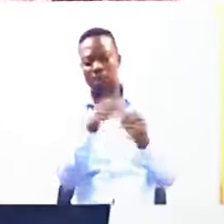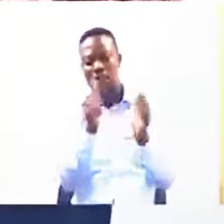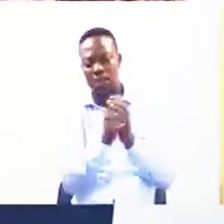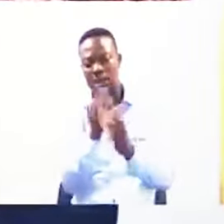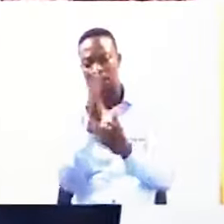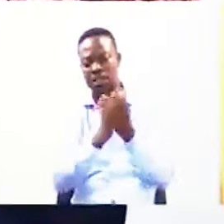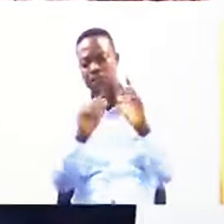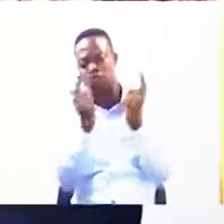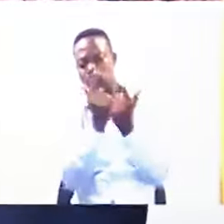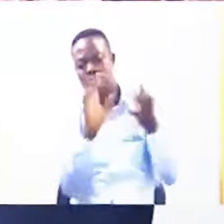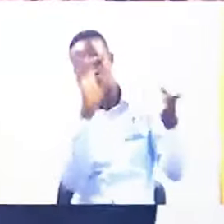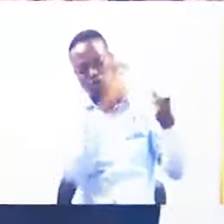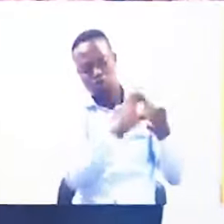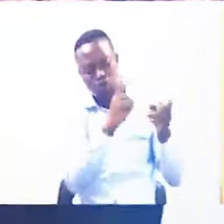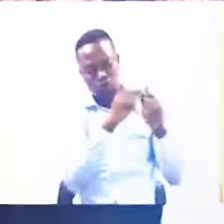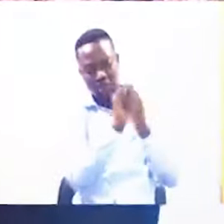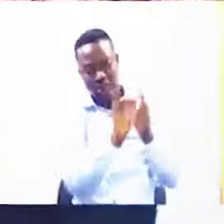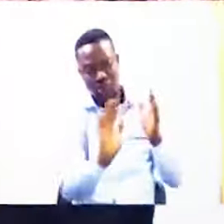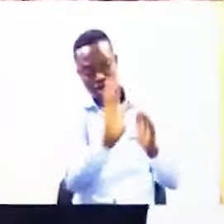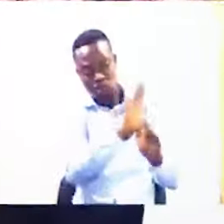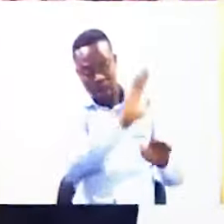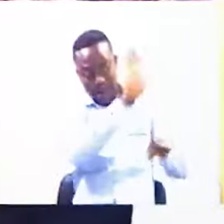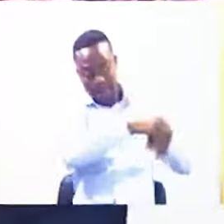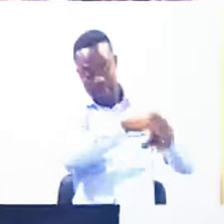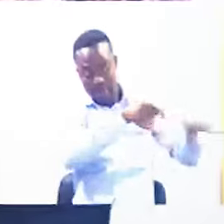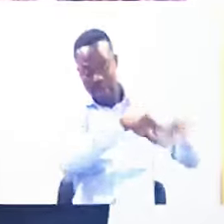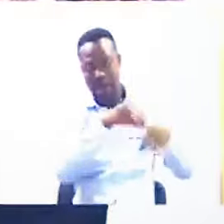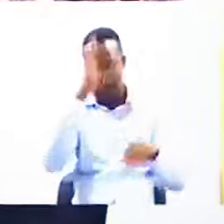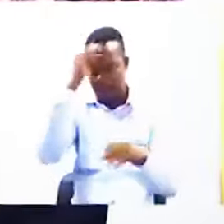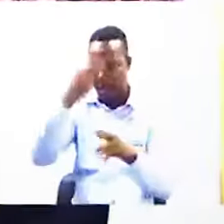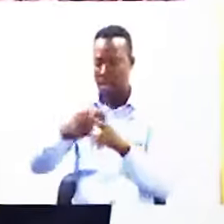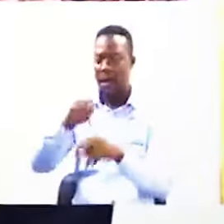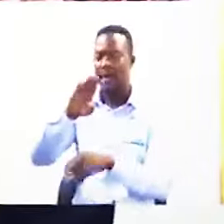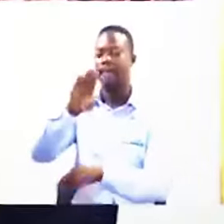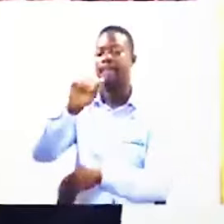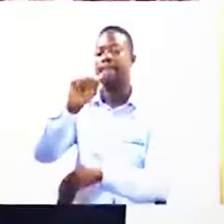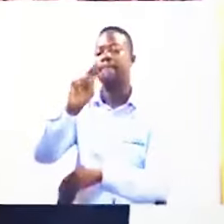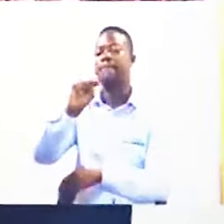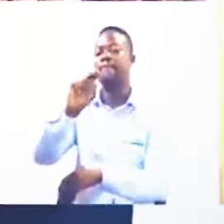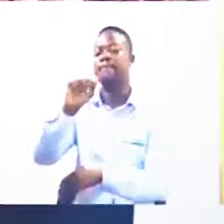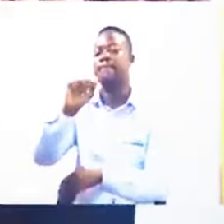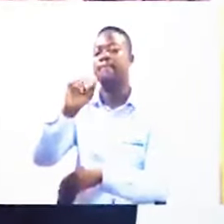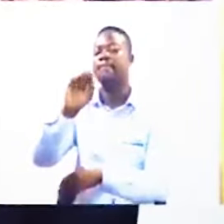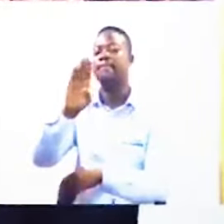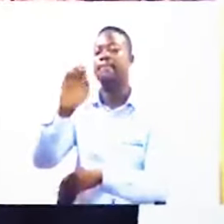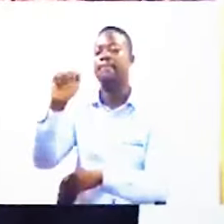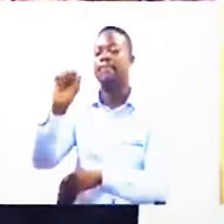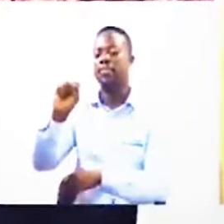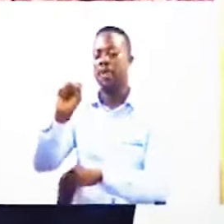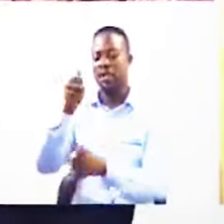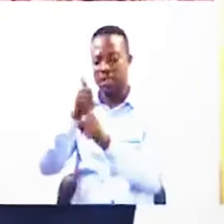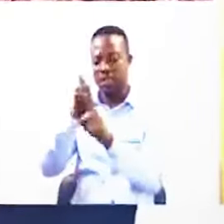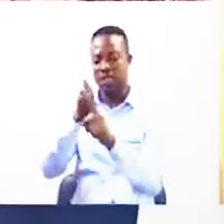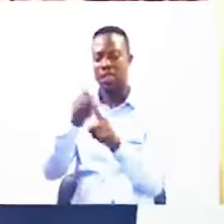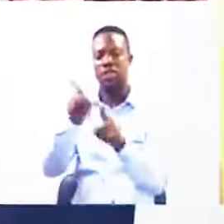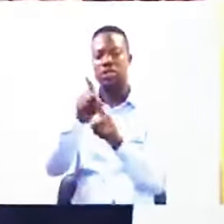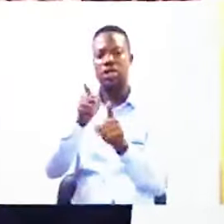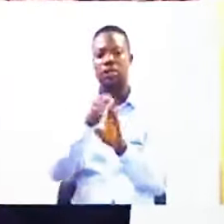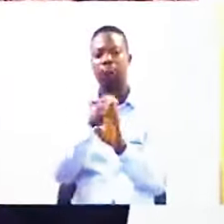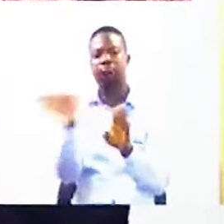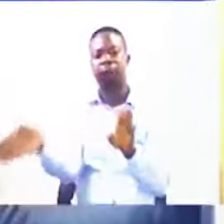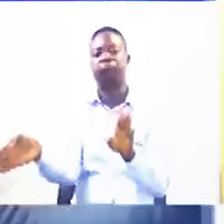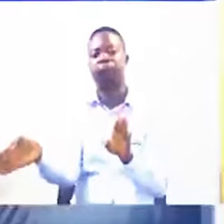So that by their hypocrisy, even Barnabas was led astray. Even Barnabas was